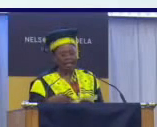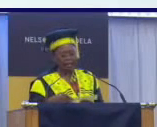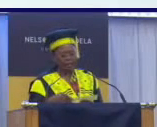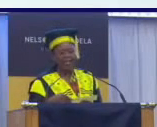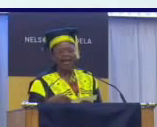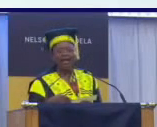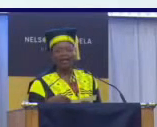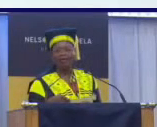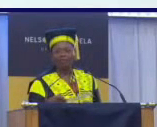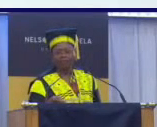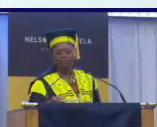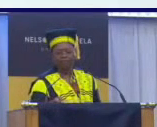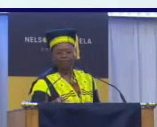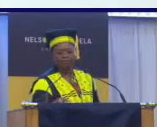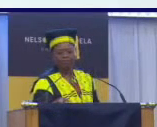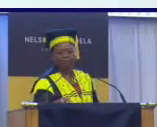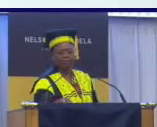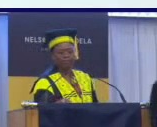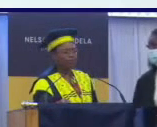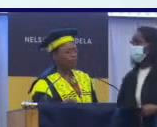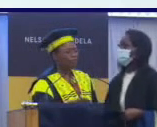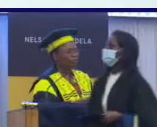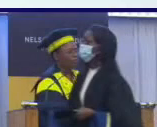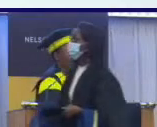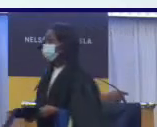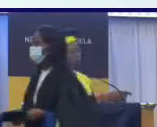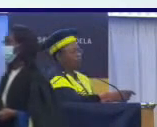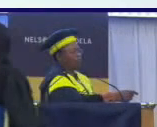Siphosihle Mhlanga.